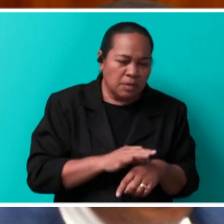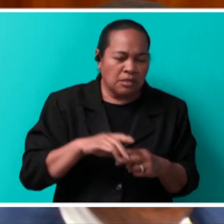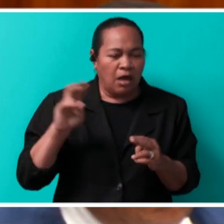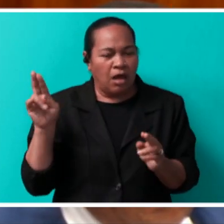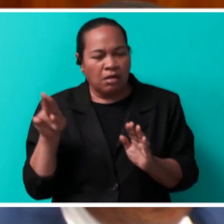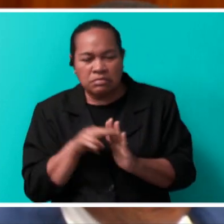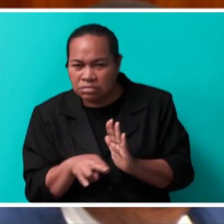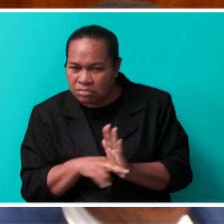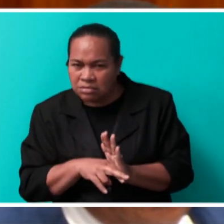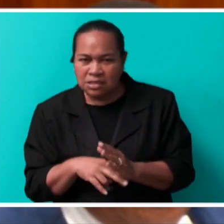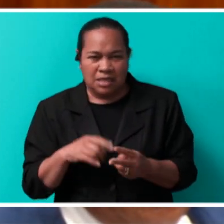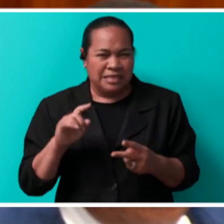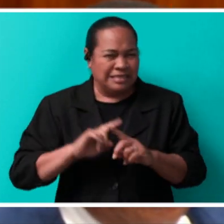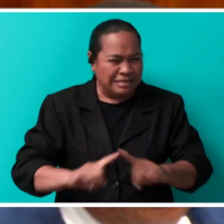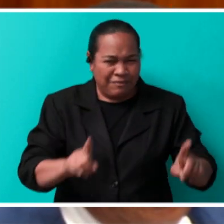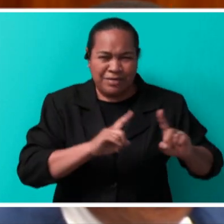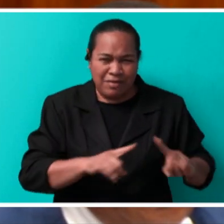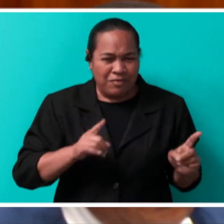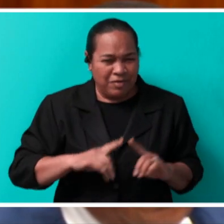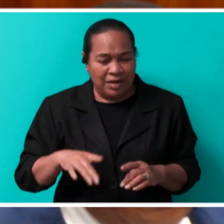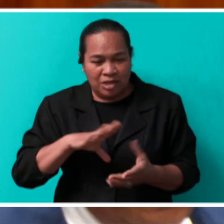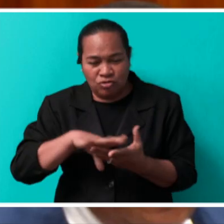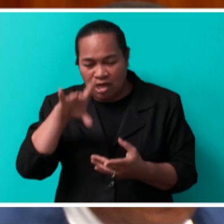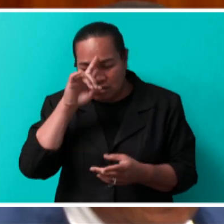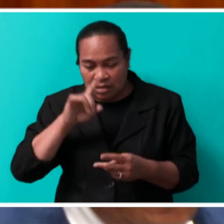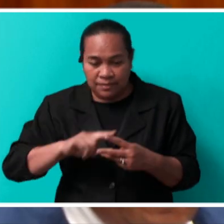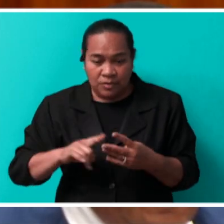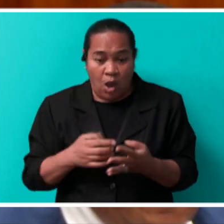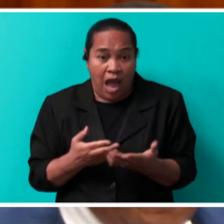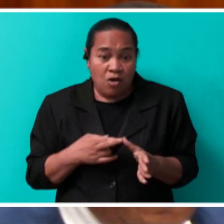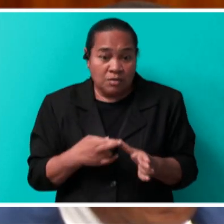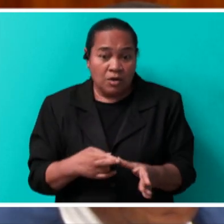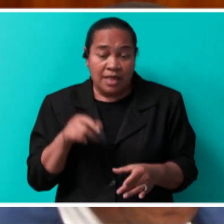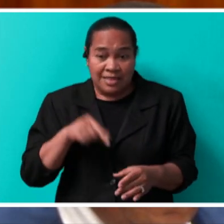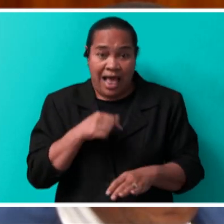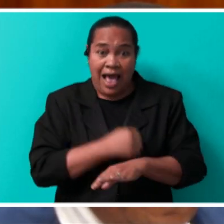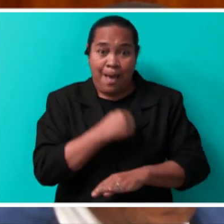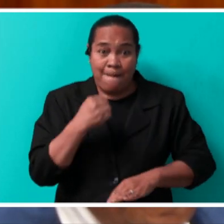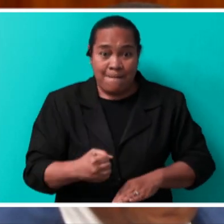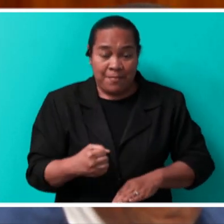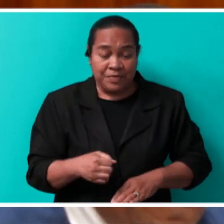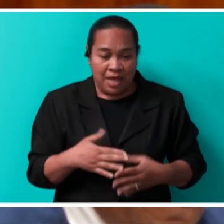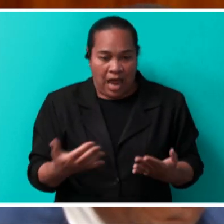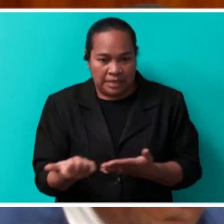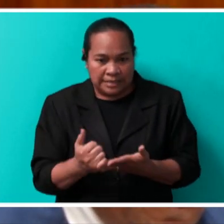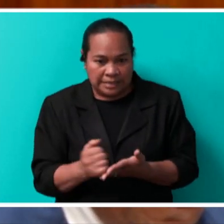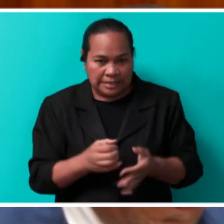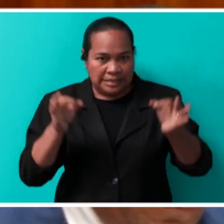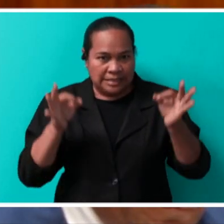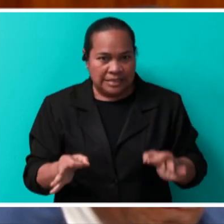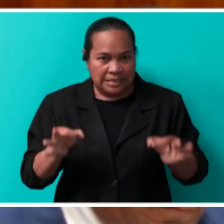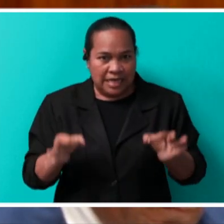goes on. To respond to these challenges, the coalition government has acted decisively